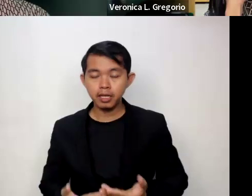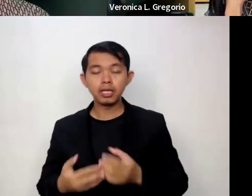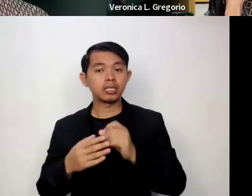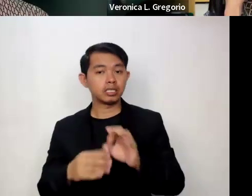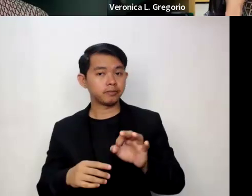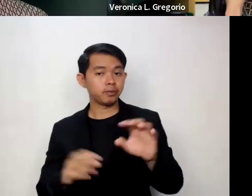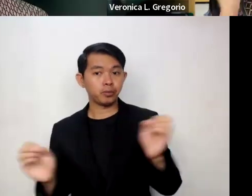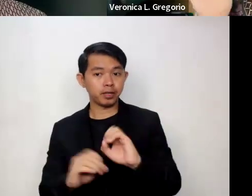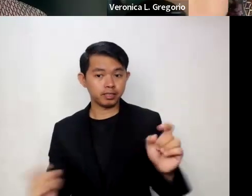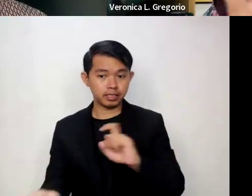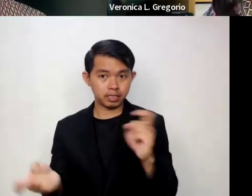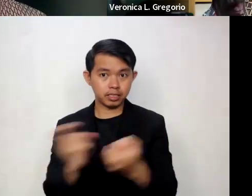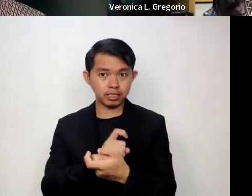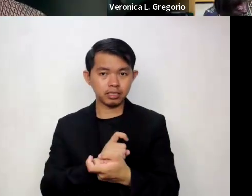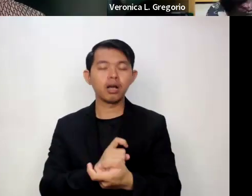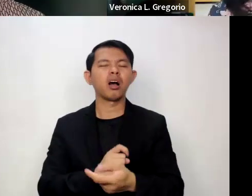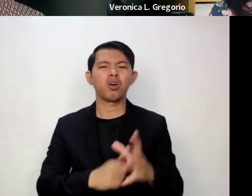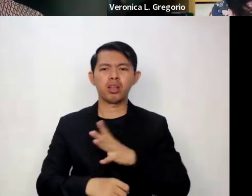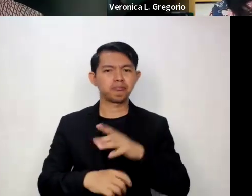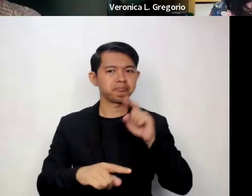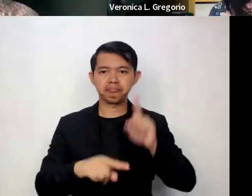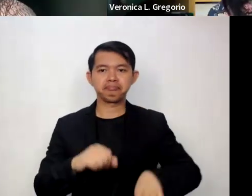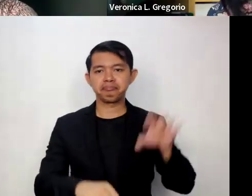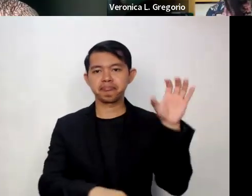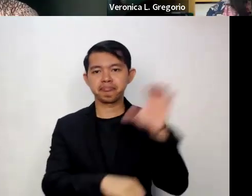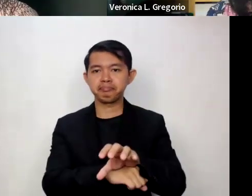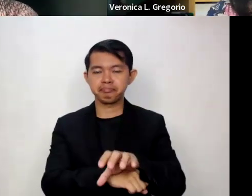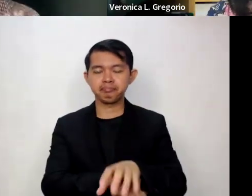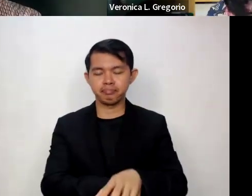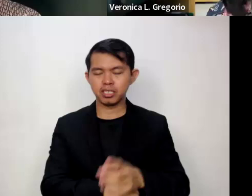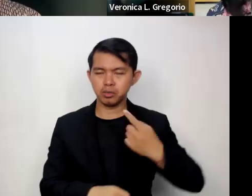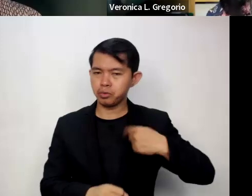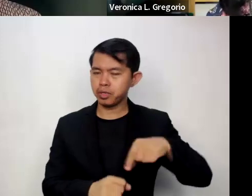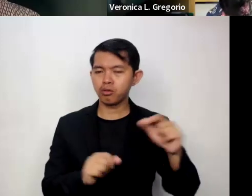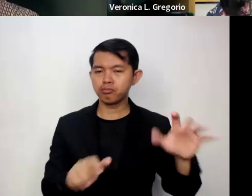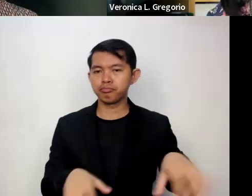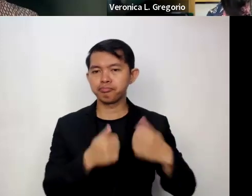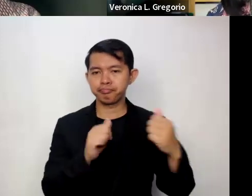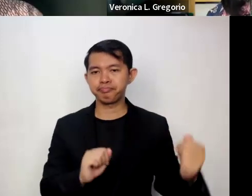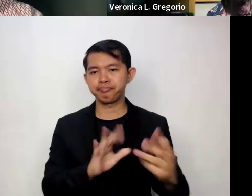force. You cannot force. I think that's a challenge that we all face. Yeah.